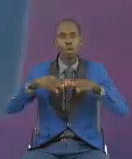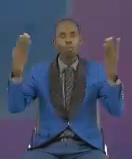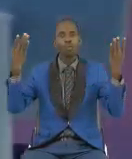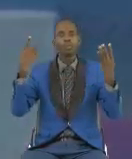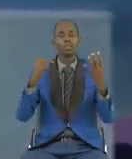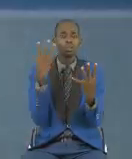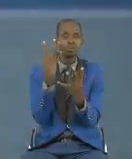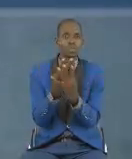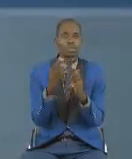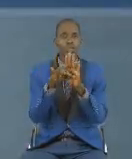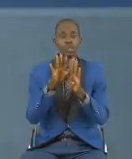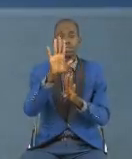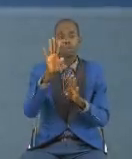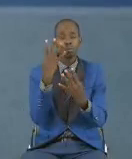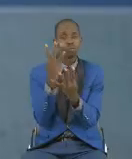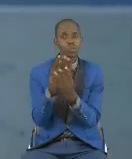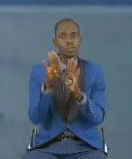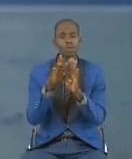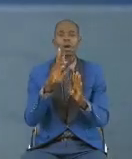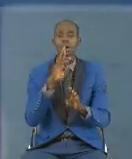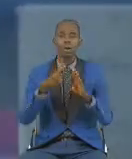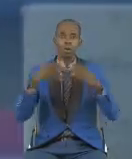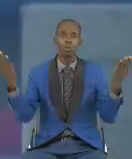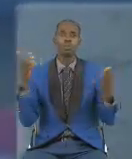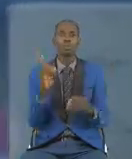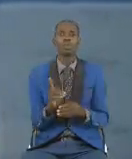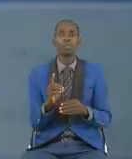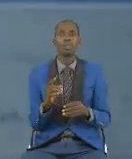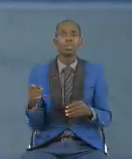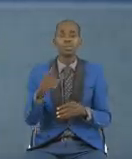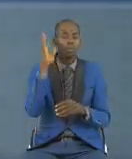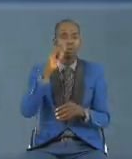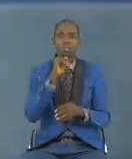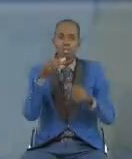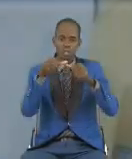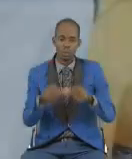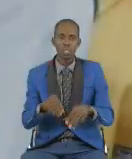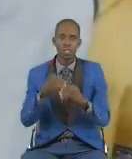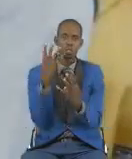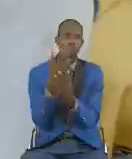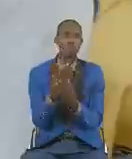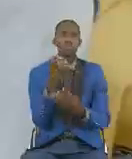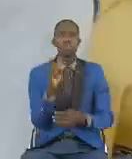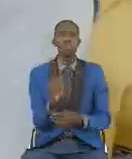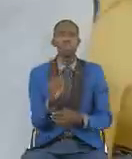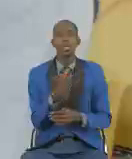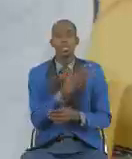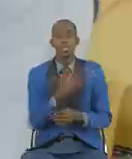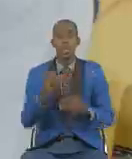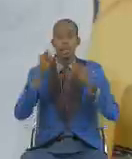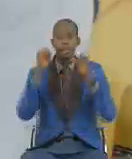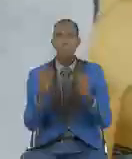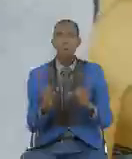prison doors will open. You will not remain there. The power that shakes